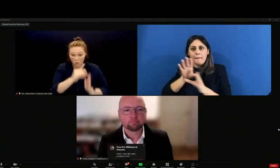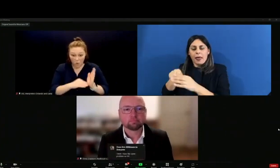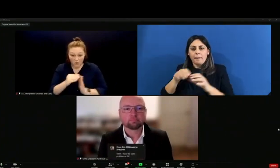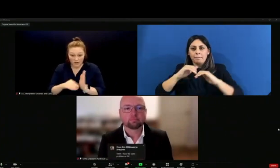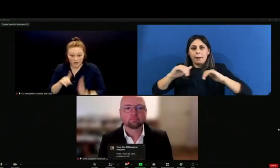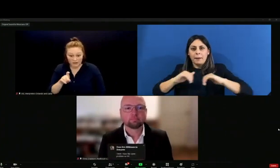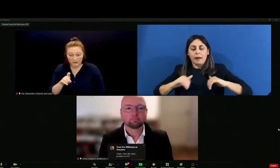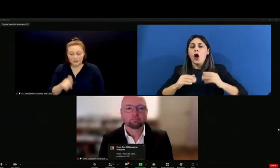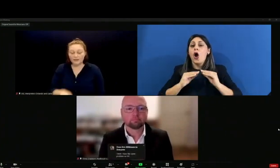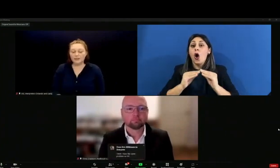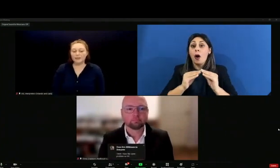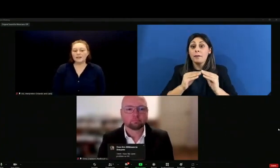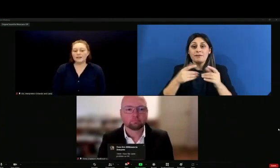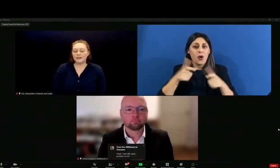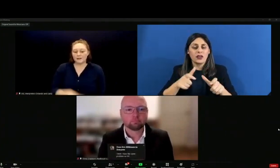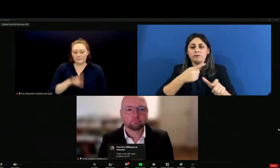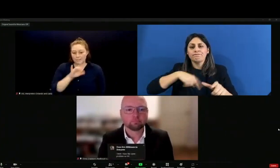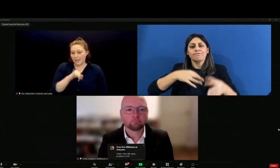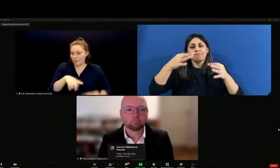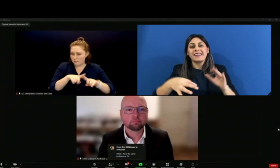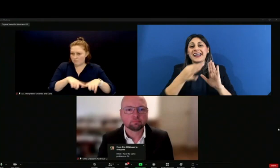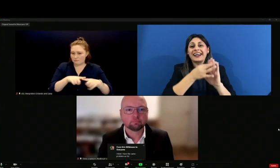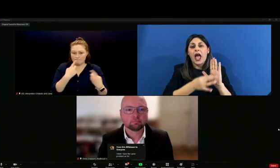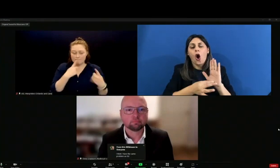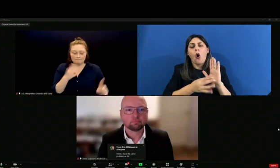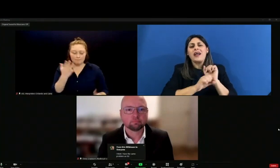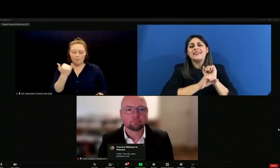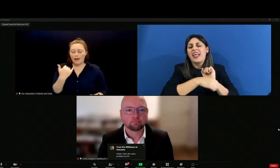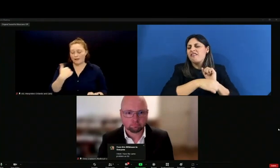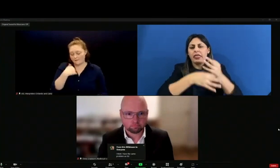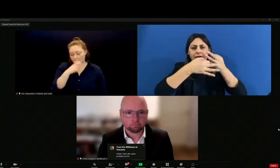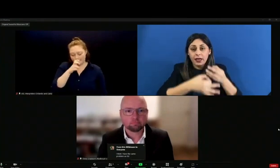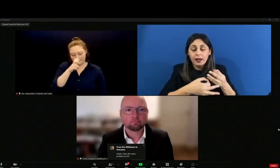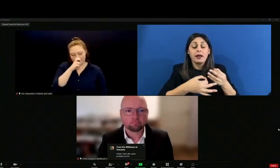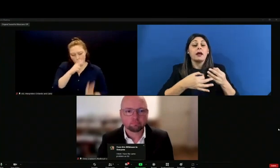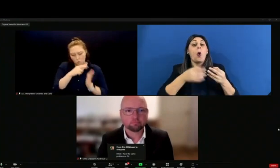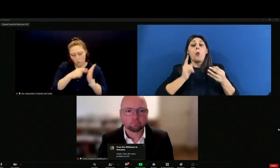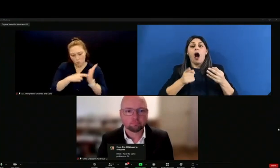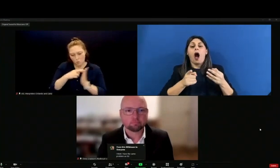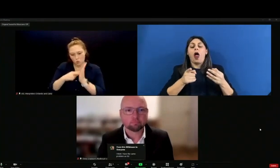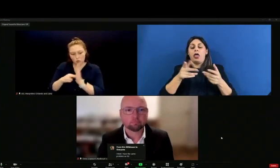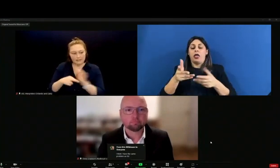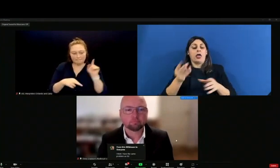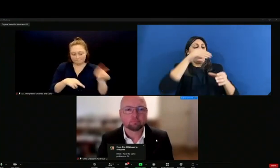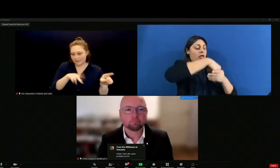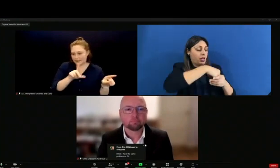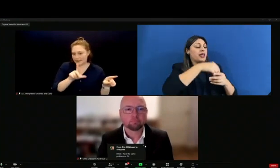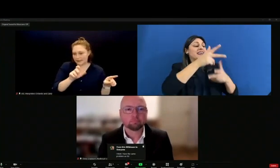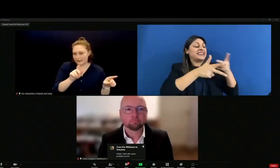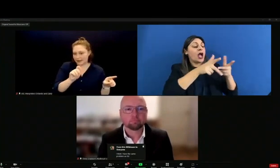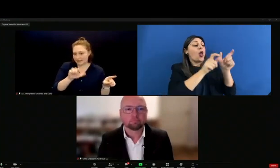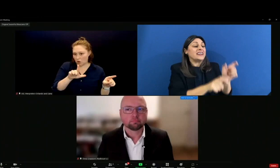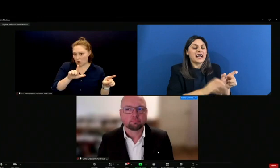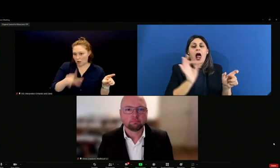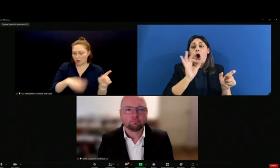this good reliability was achieved because we had very strict rules in what should be considered a lexical sign and what should be